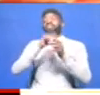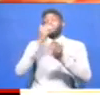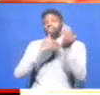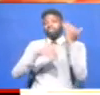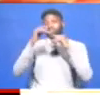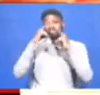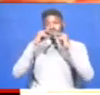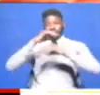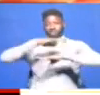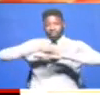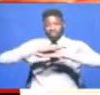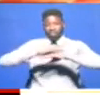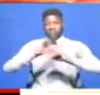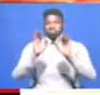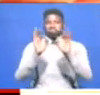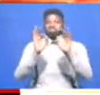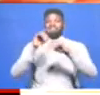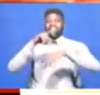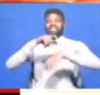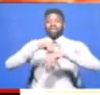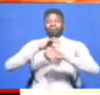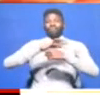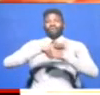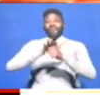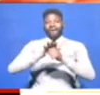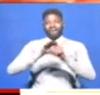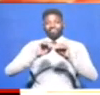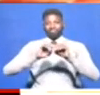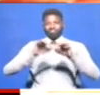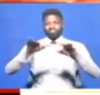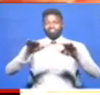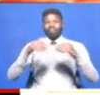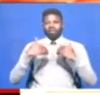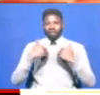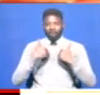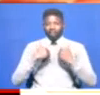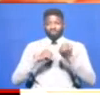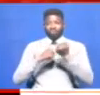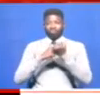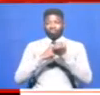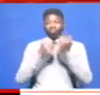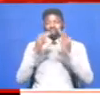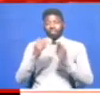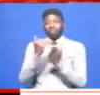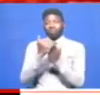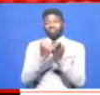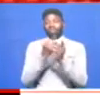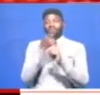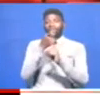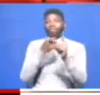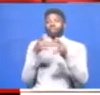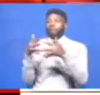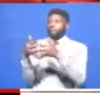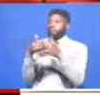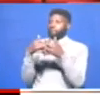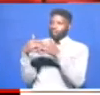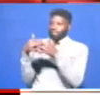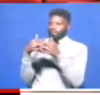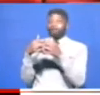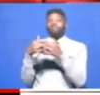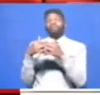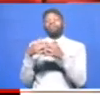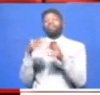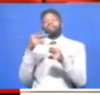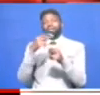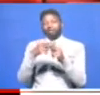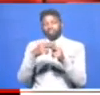handy during the COVID-19 pandemic. According to the sponsors of the program from the United States, Professor Michelle Frankich of